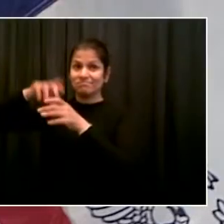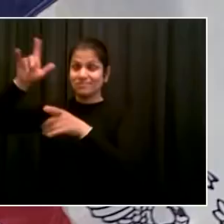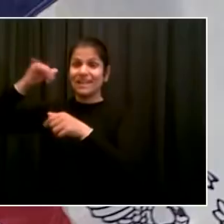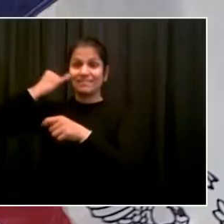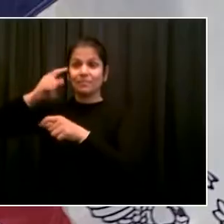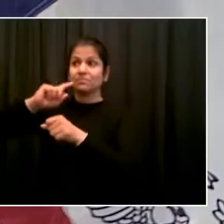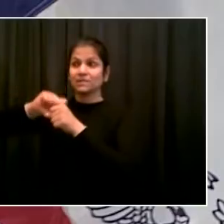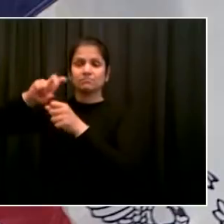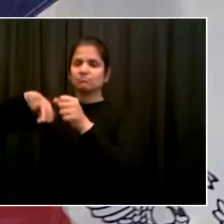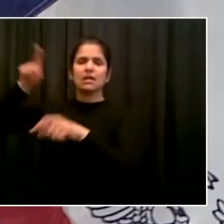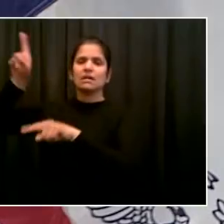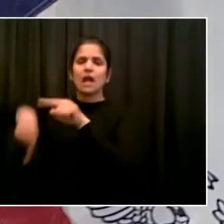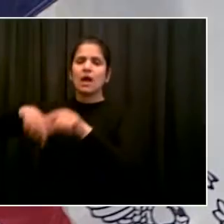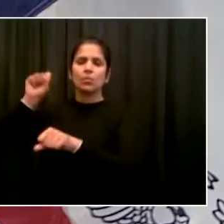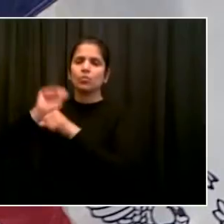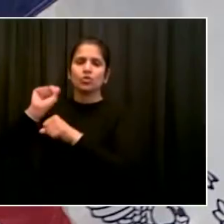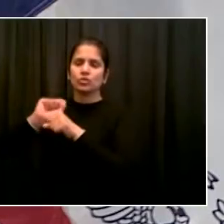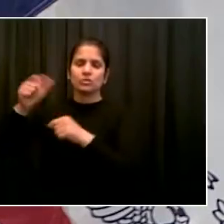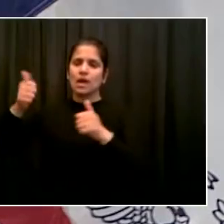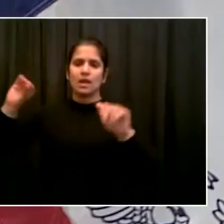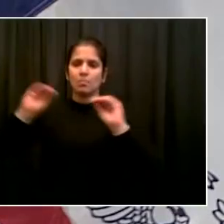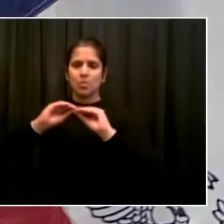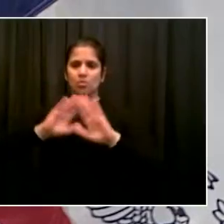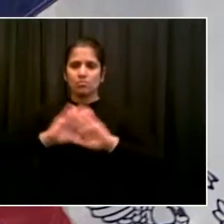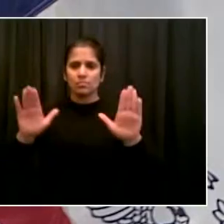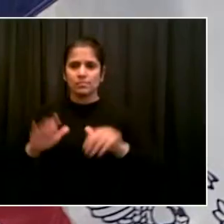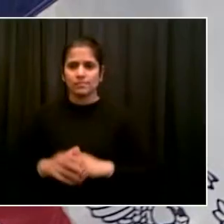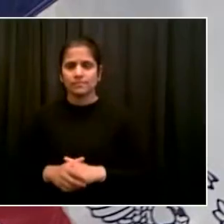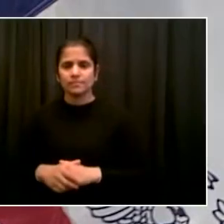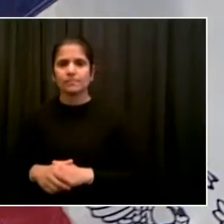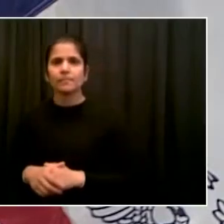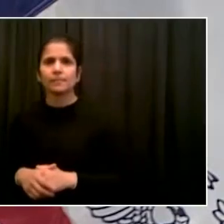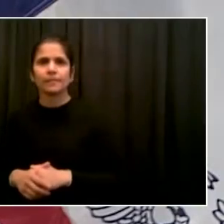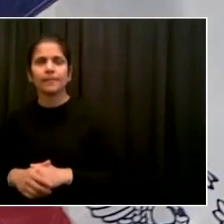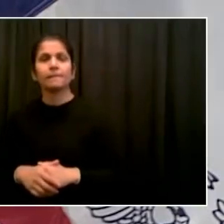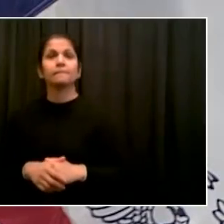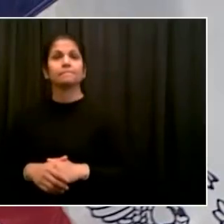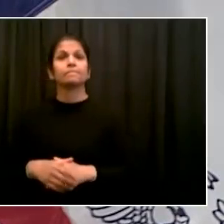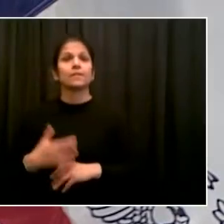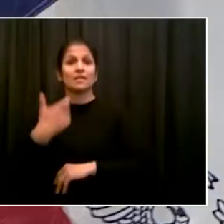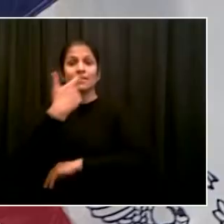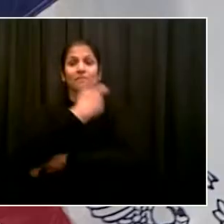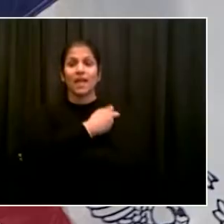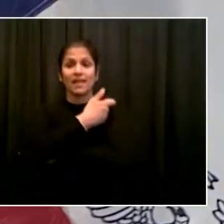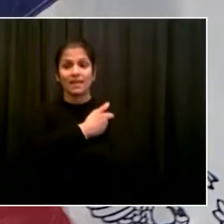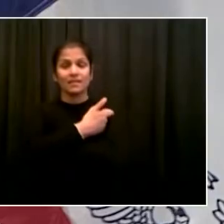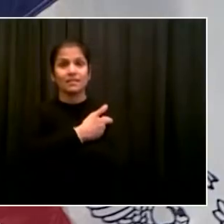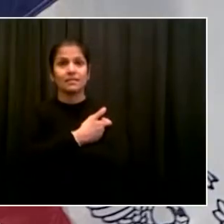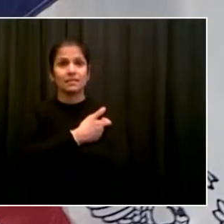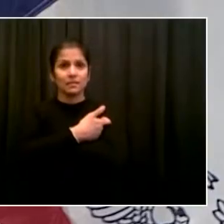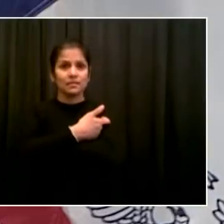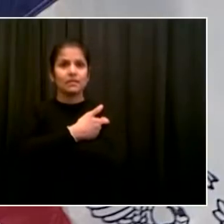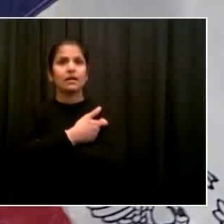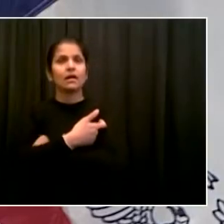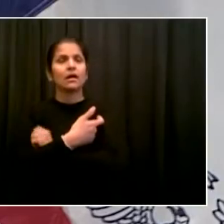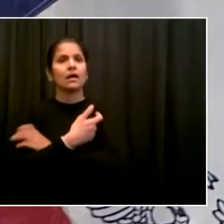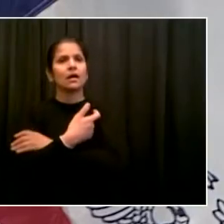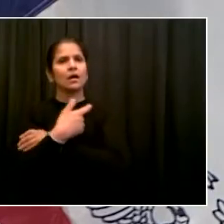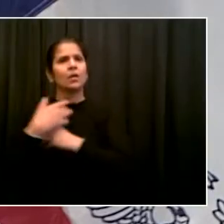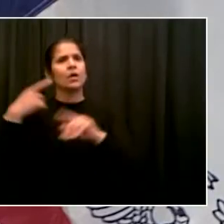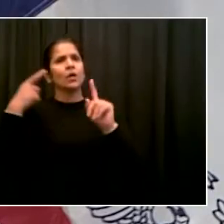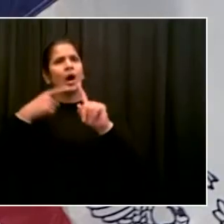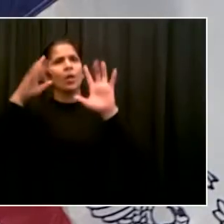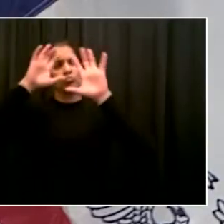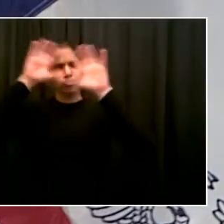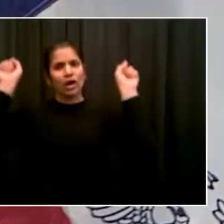Mayor, on the subject of vaccines, based on the president's instruction from last night that